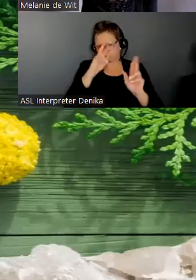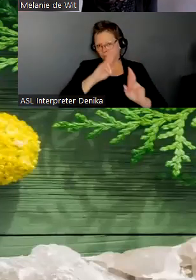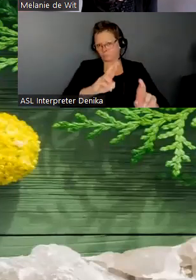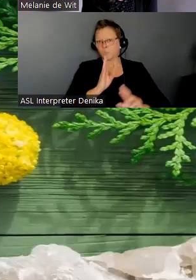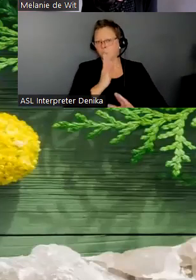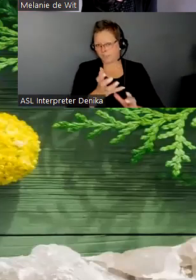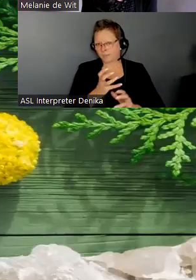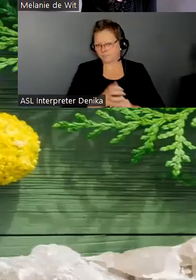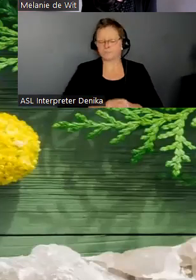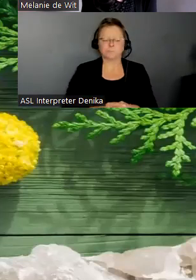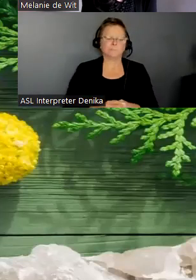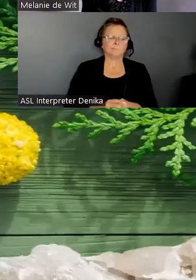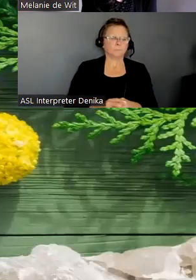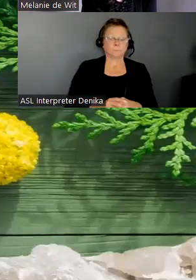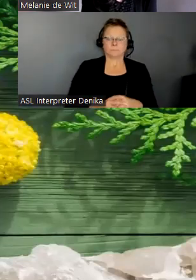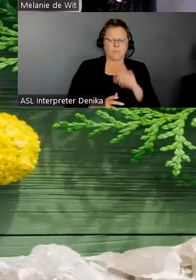So today we are